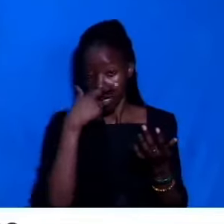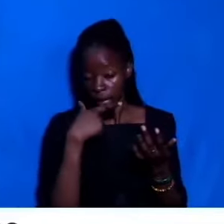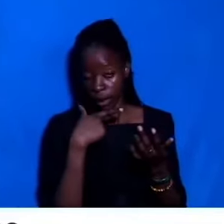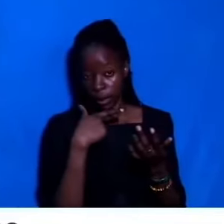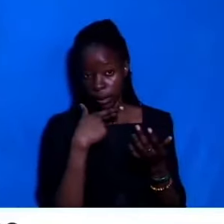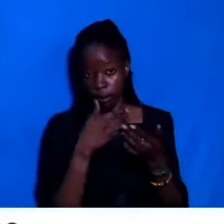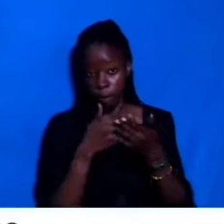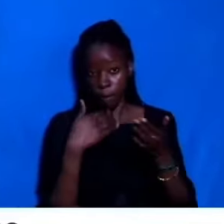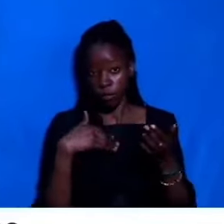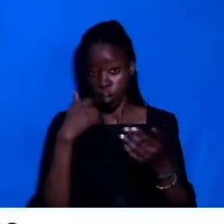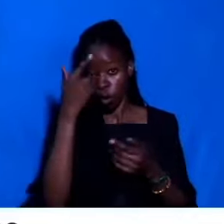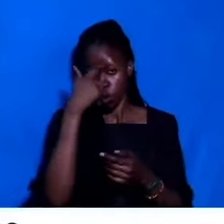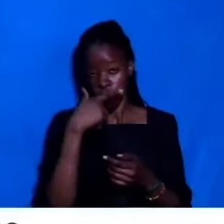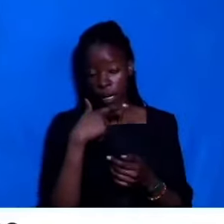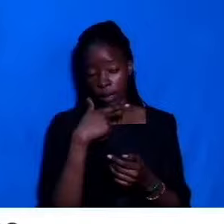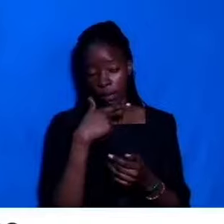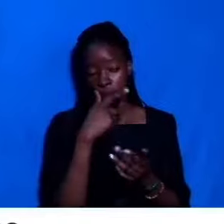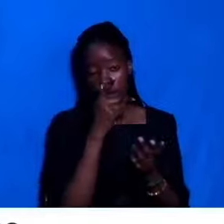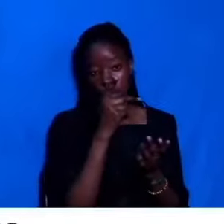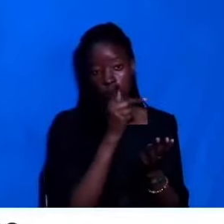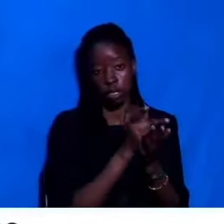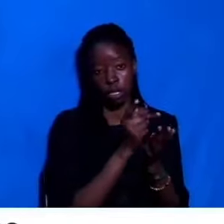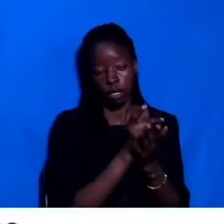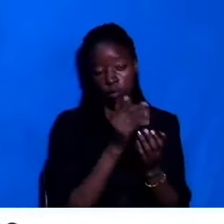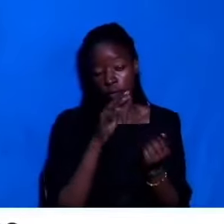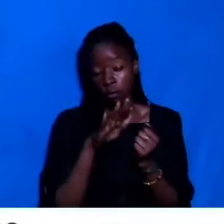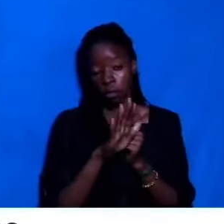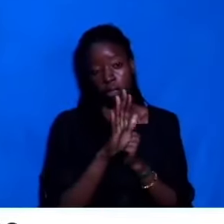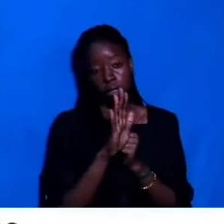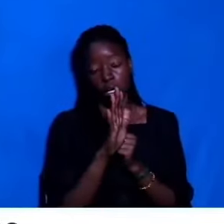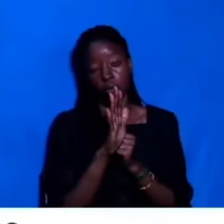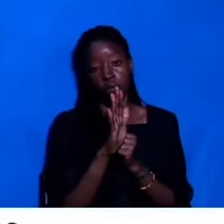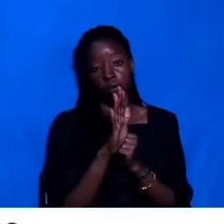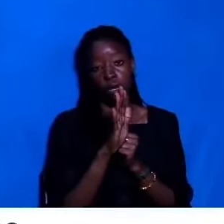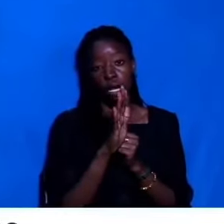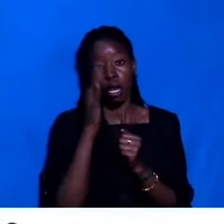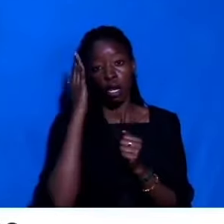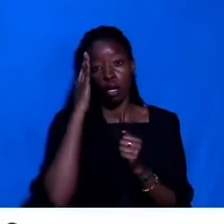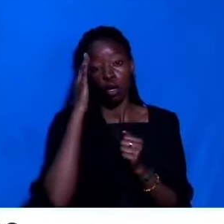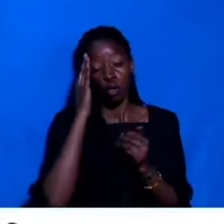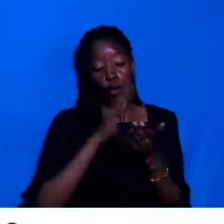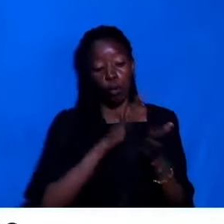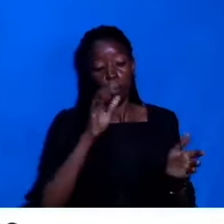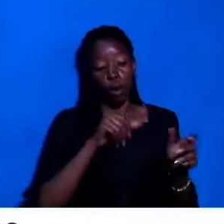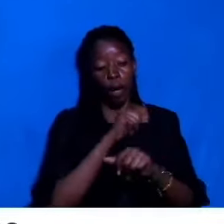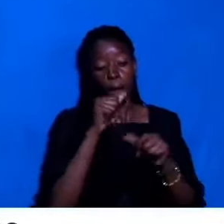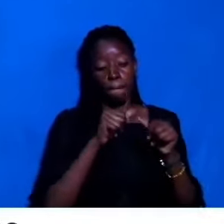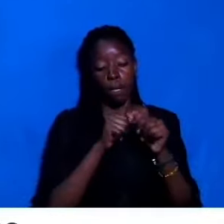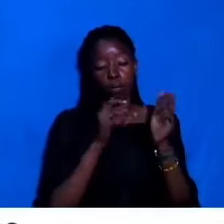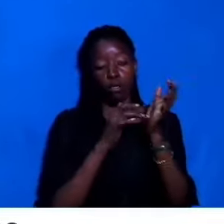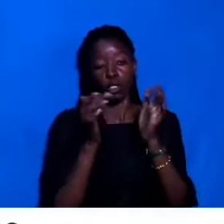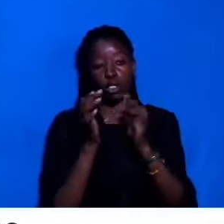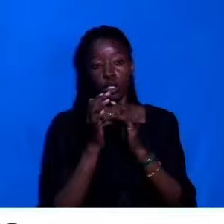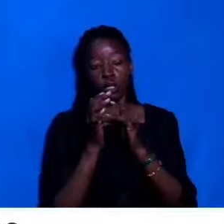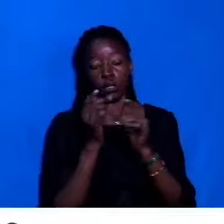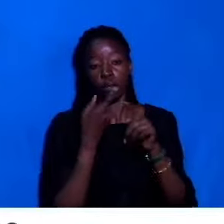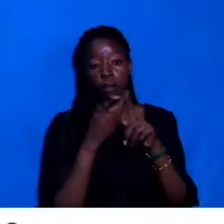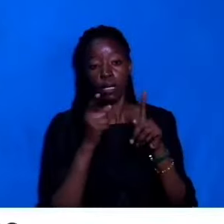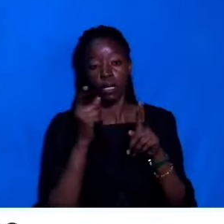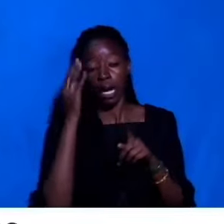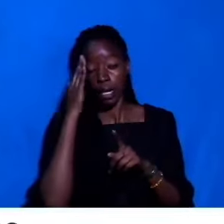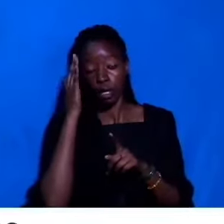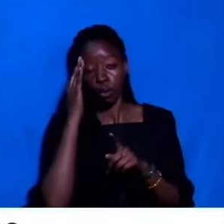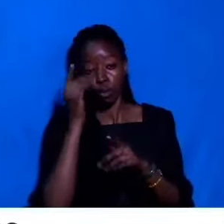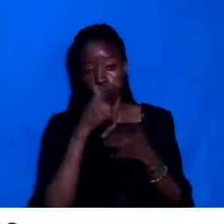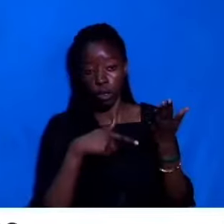The rest you can keep to yourself. That's what he said to them. I may not know more about that Jesus, but one thing I know. I was blind, but